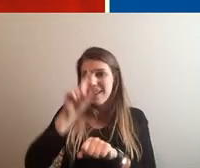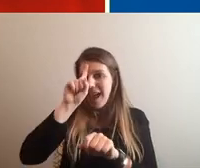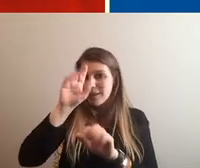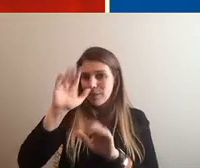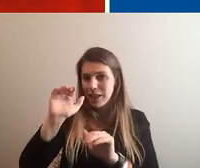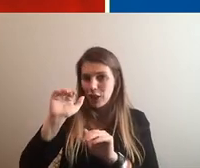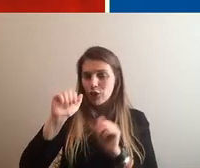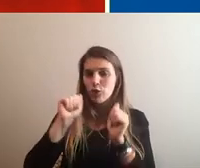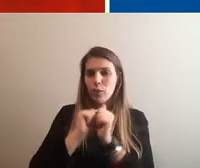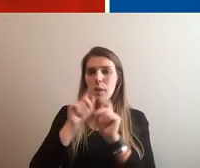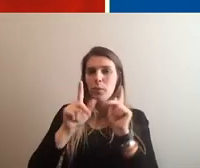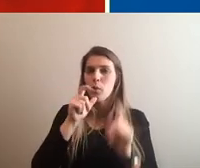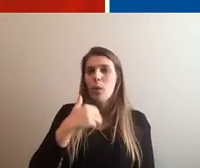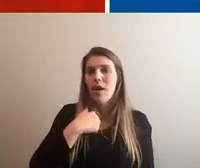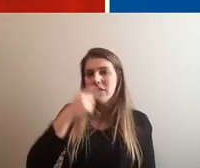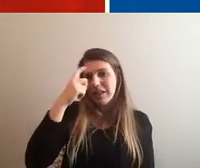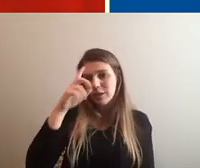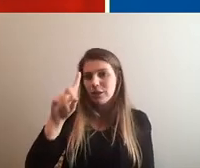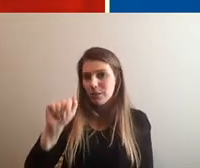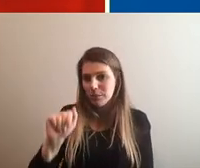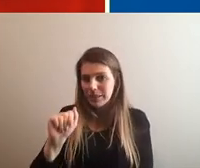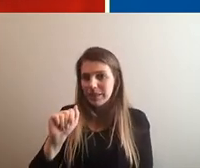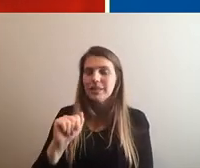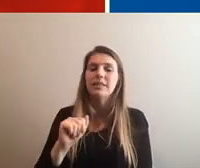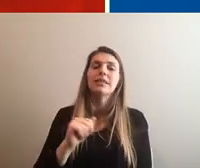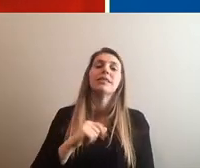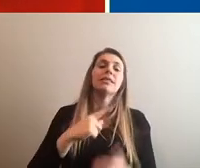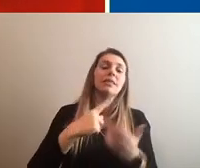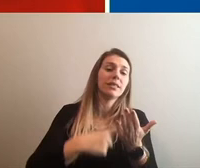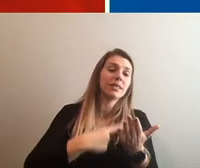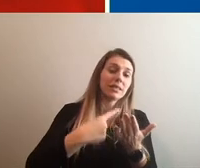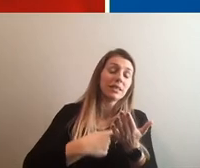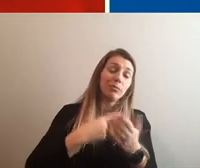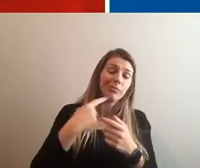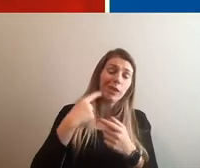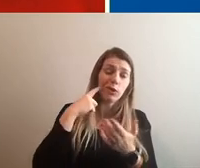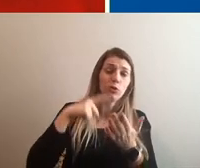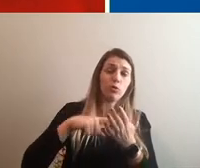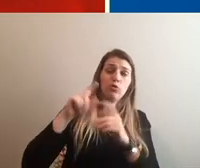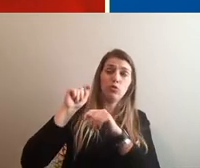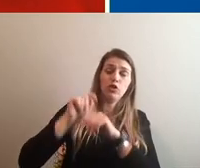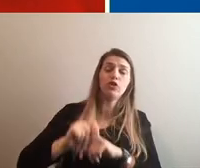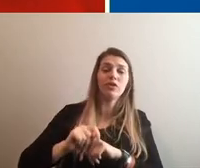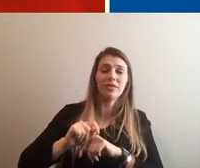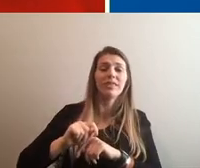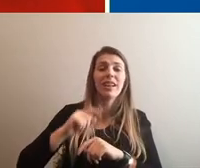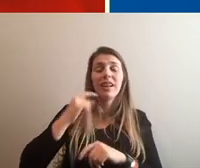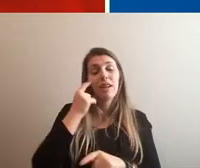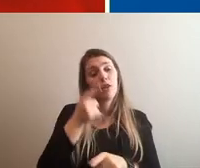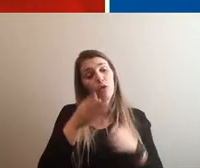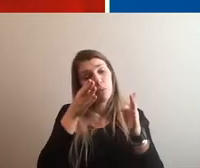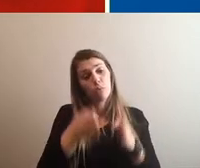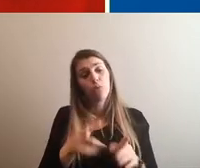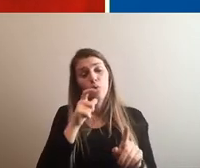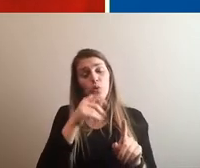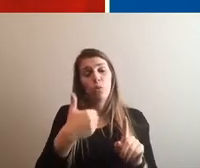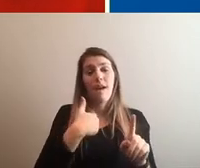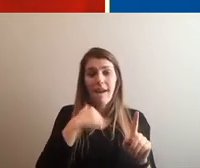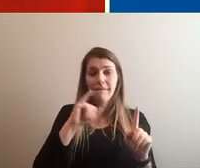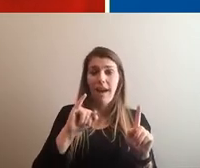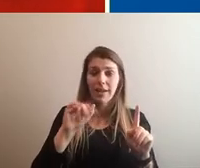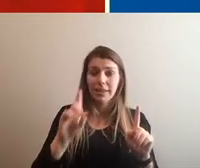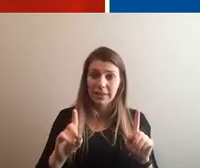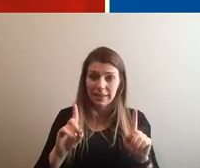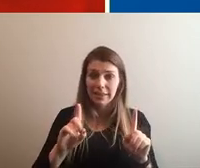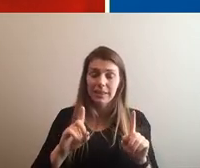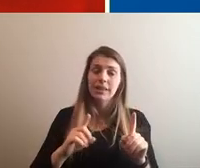intellectual disability. Sometimes traditionally, when you are a person with ID, some